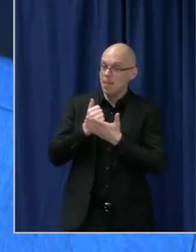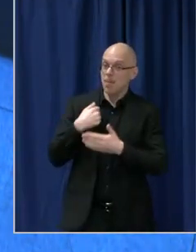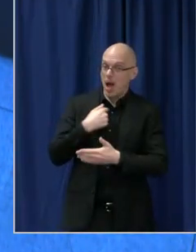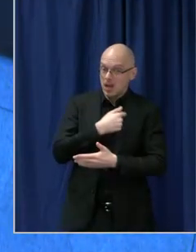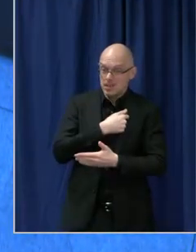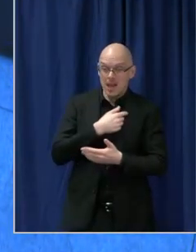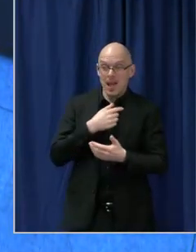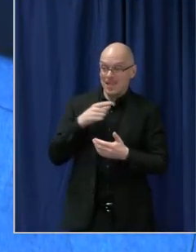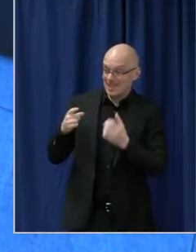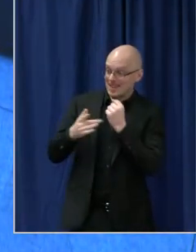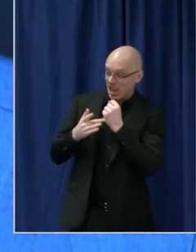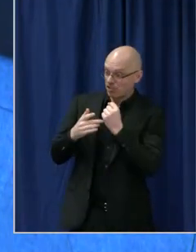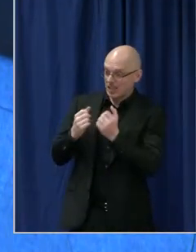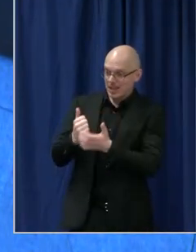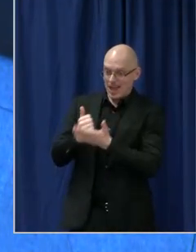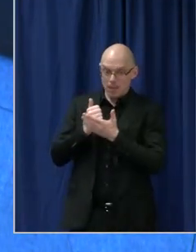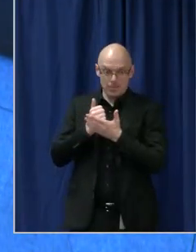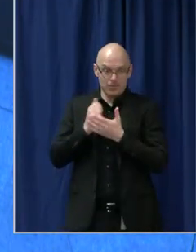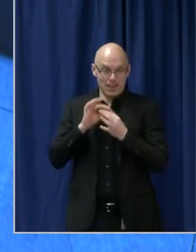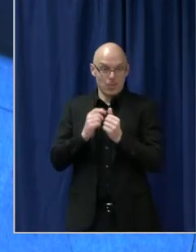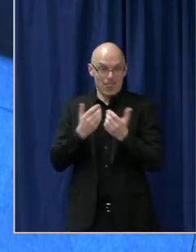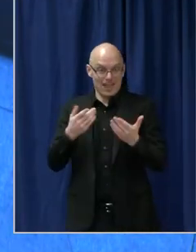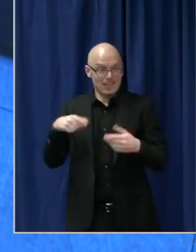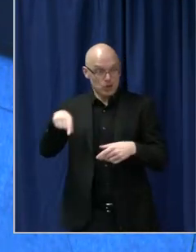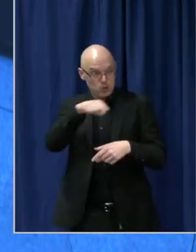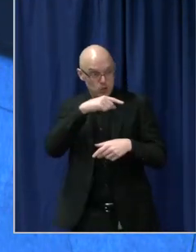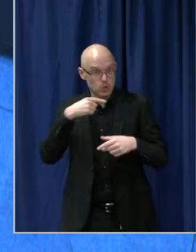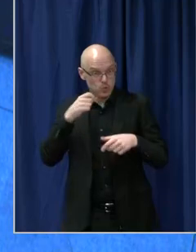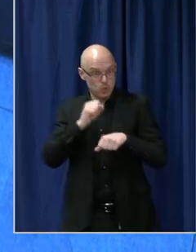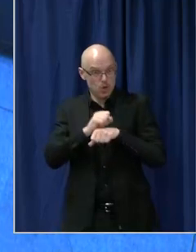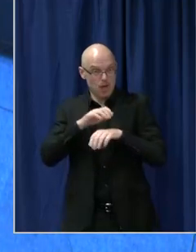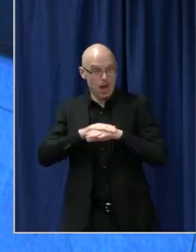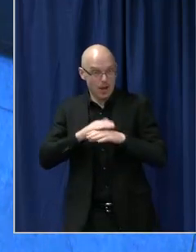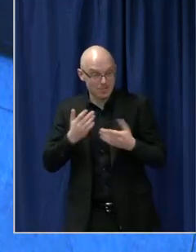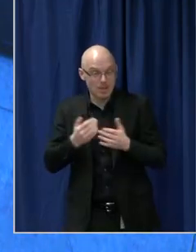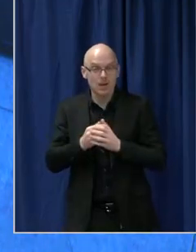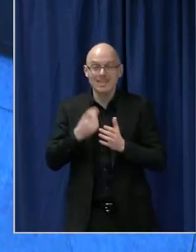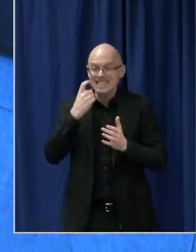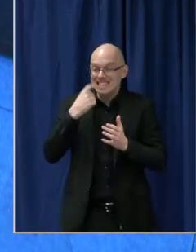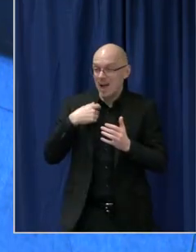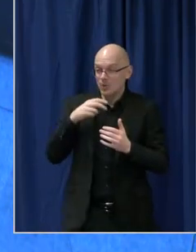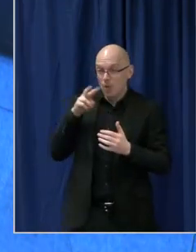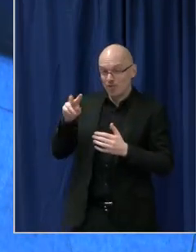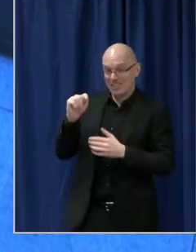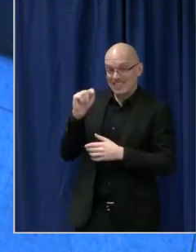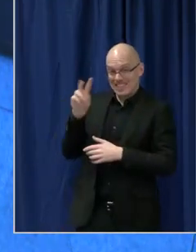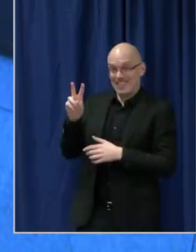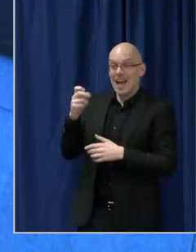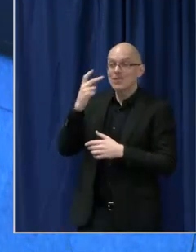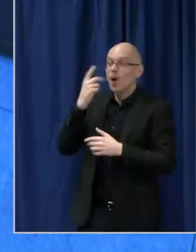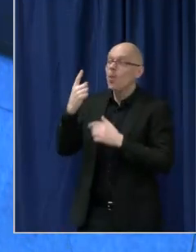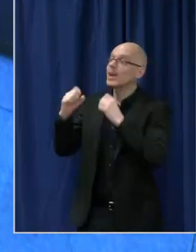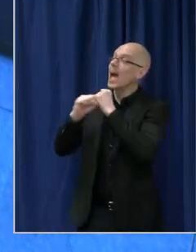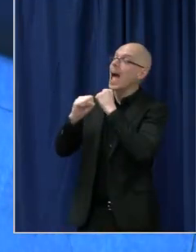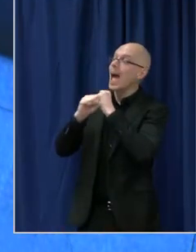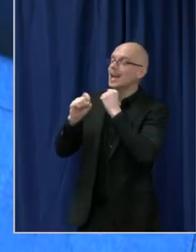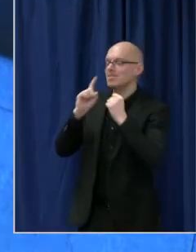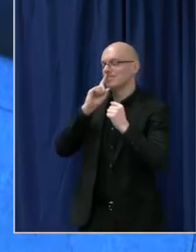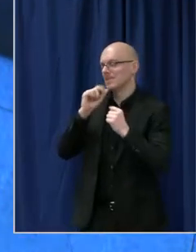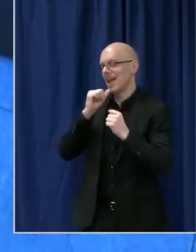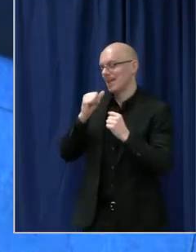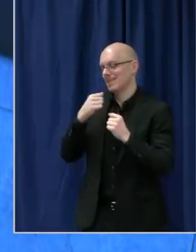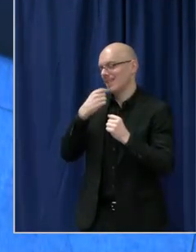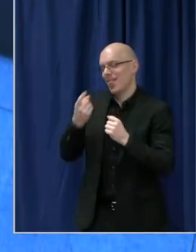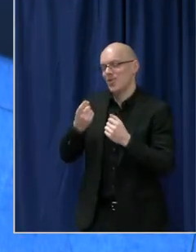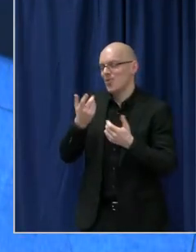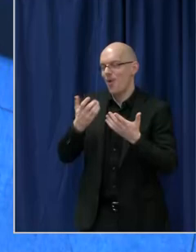committee. You know, I was watching TV the other day and I saw an ad. I won't say which particular provider had the ad. I don't want to,